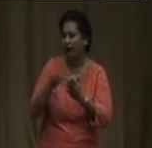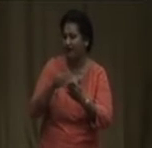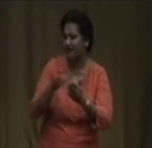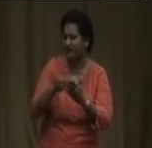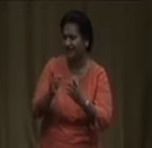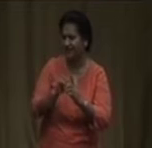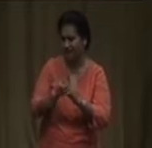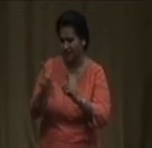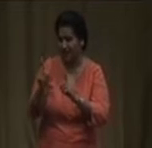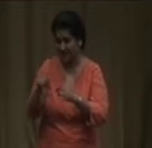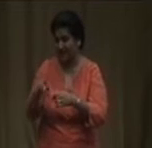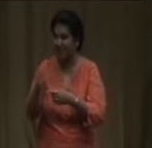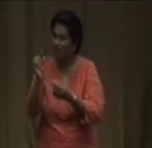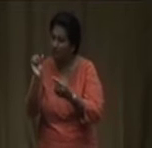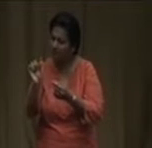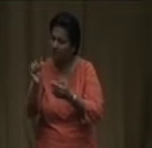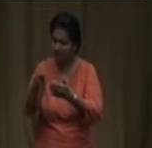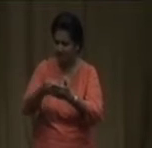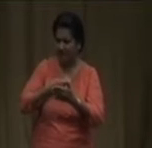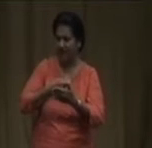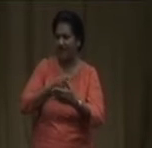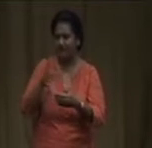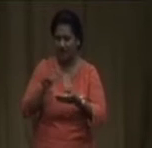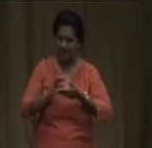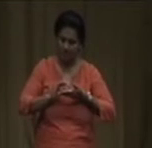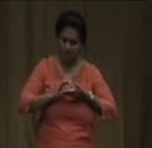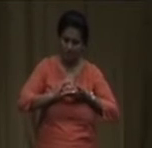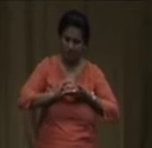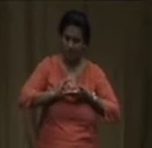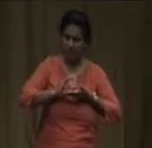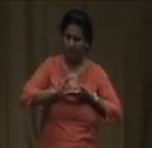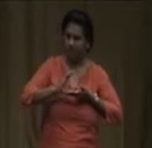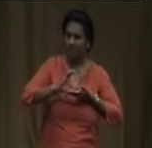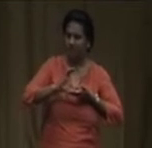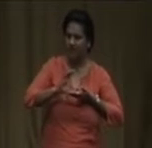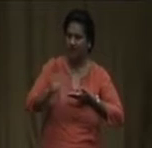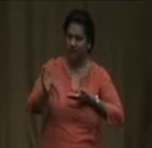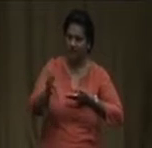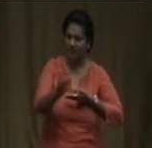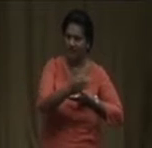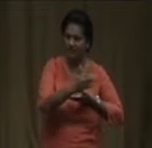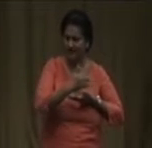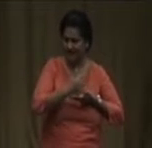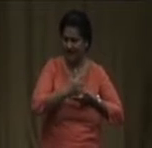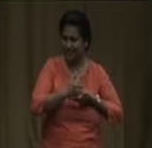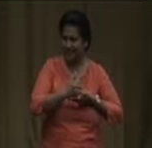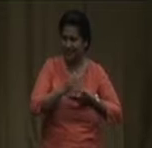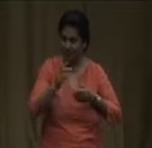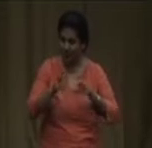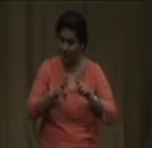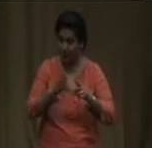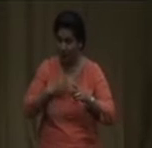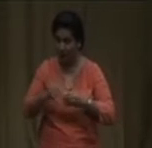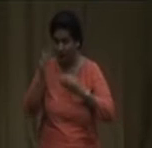those assignments. And as an open collaboration, we have no objections to honoring the United Nations Declaration of